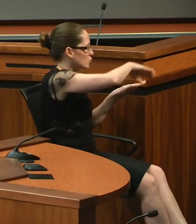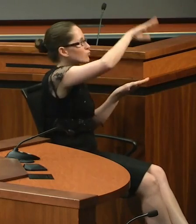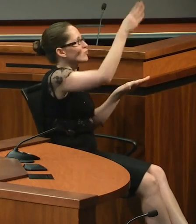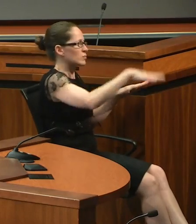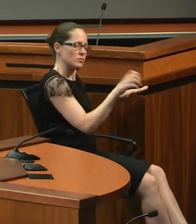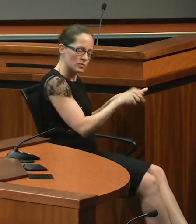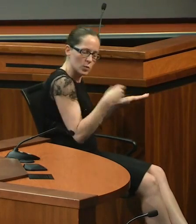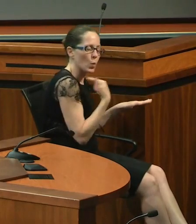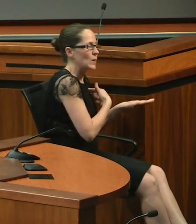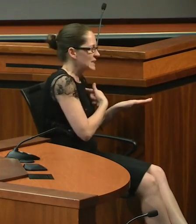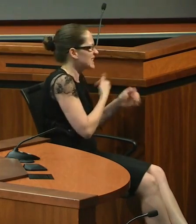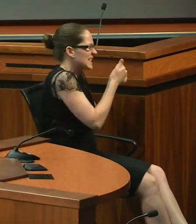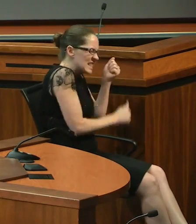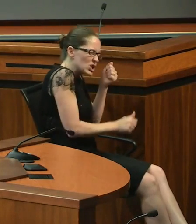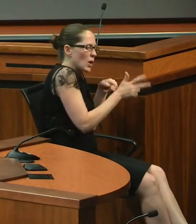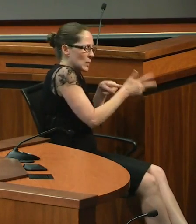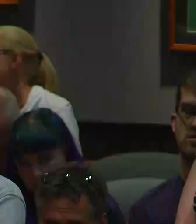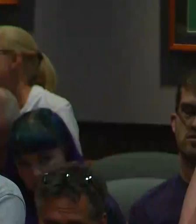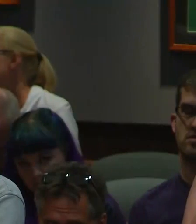account. So is there a